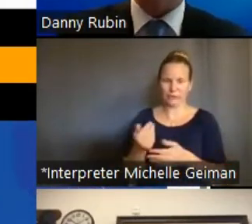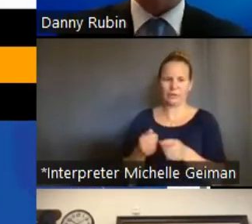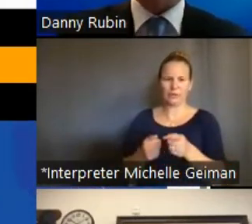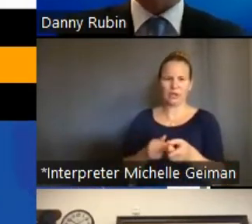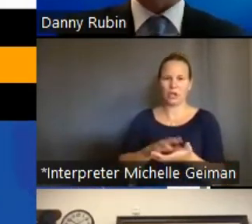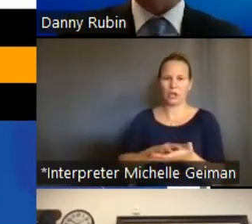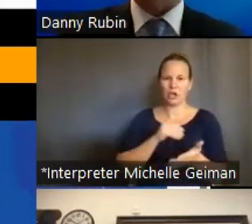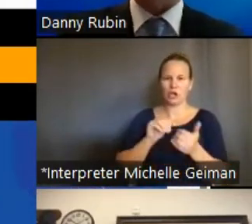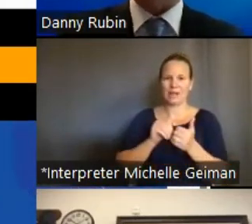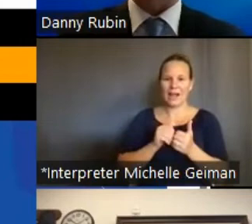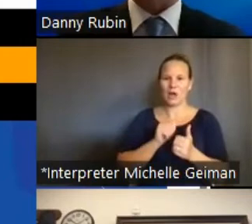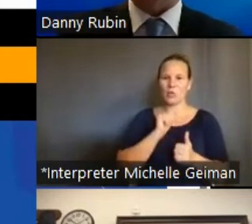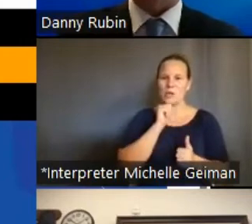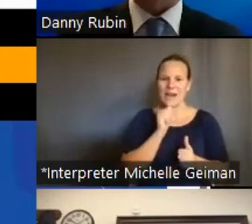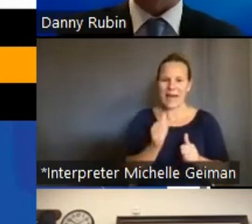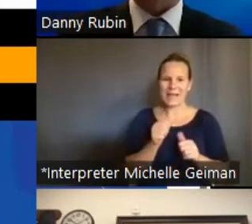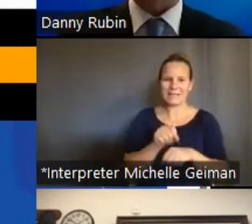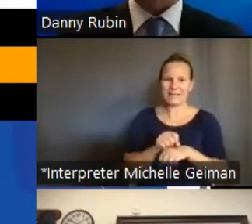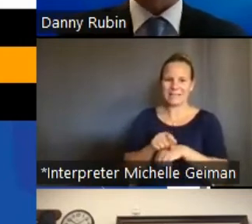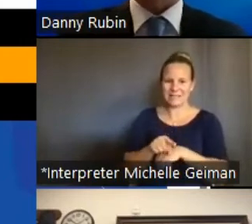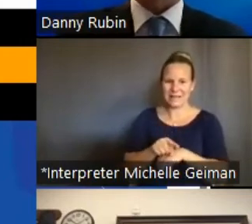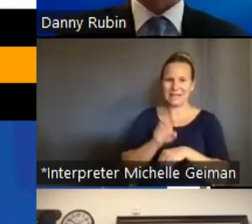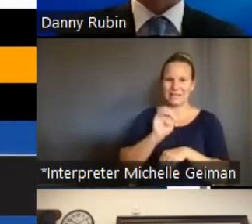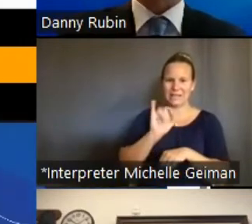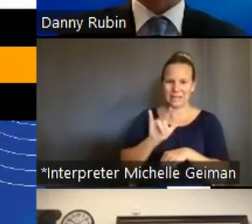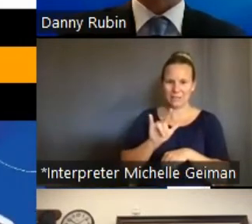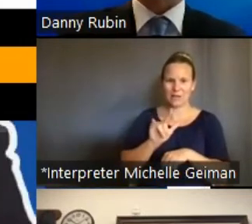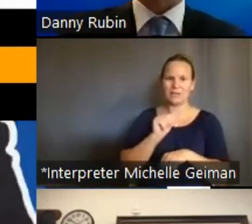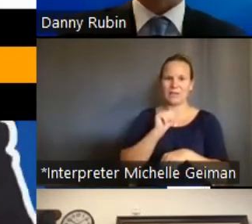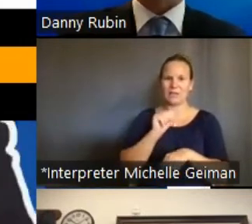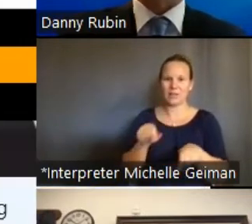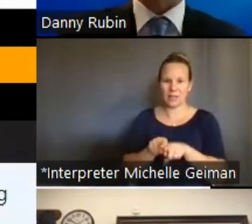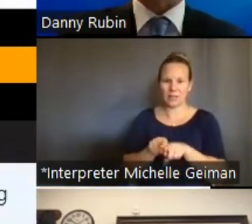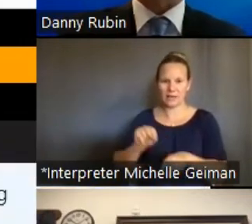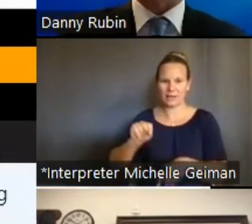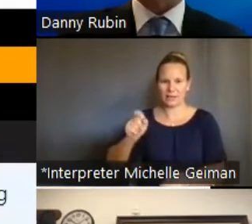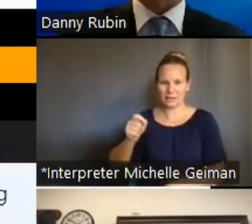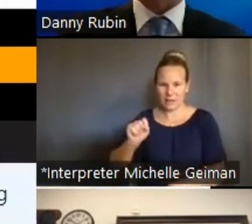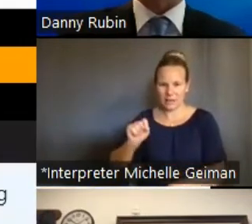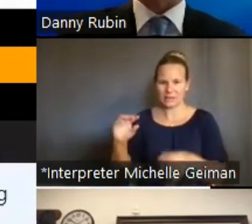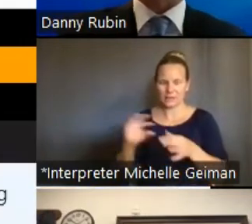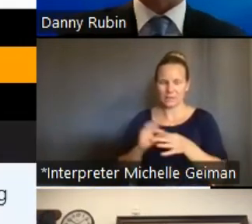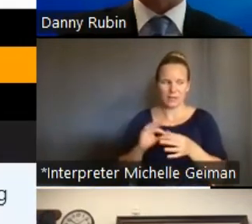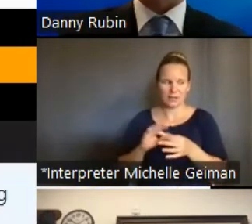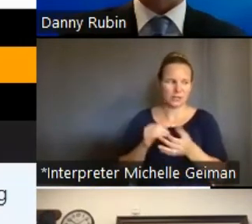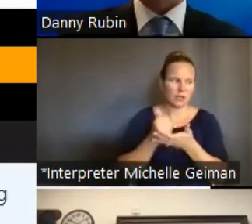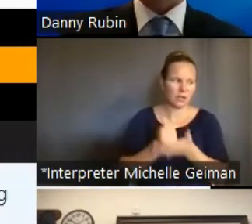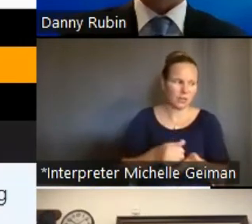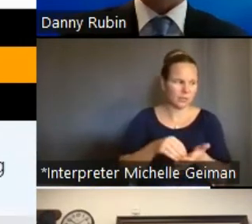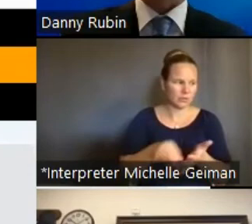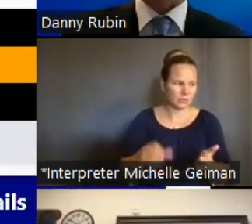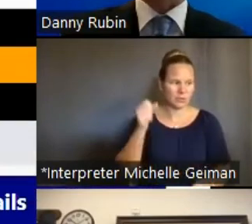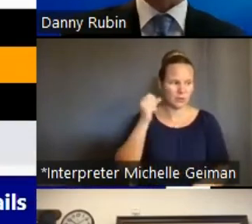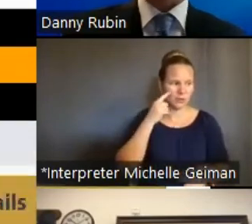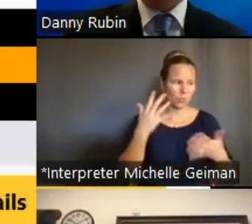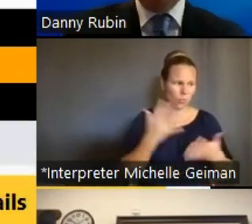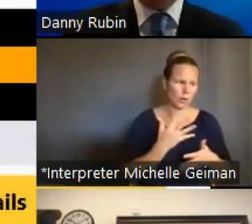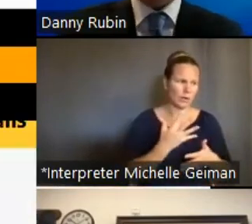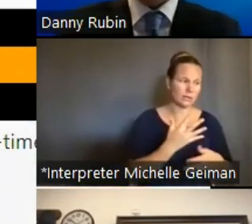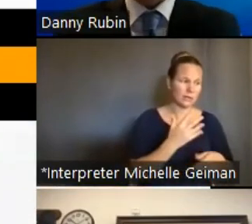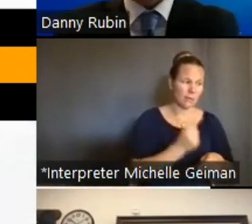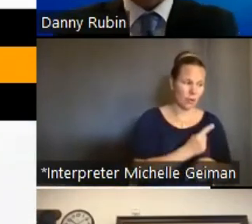not send emails like text messages and helping students understand what is appropriate and inappropriate.